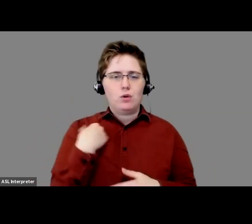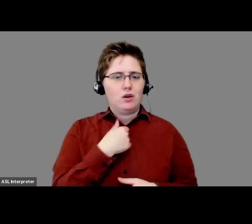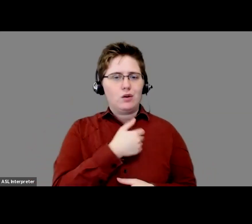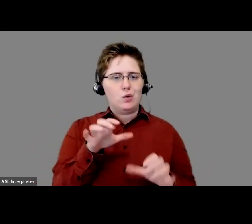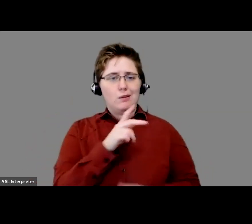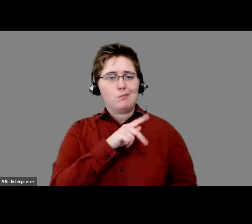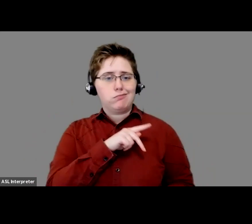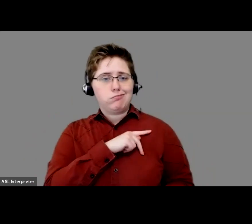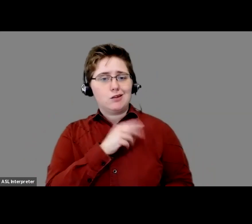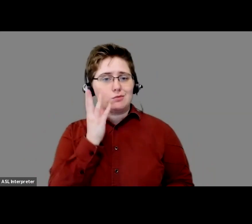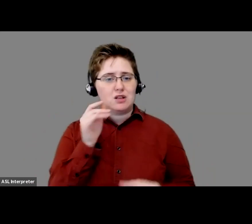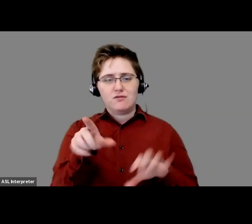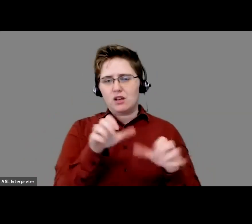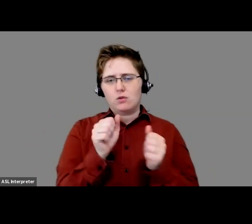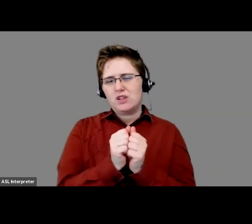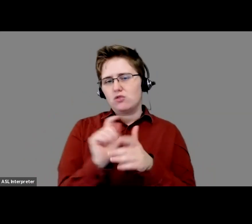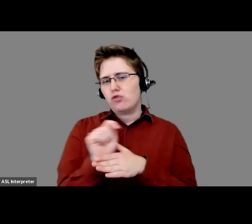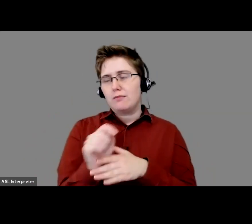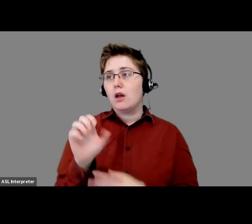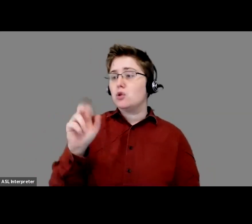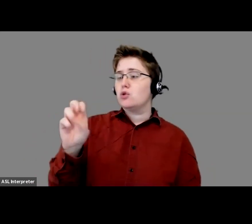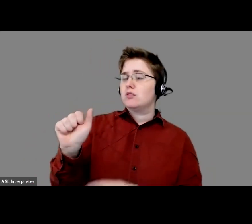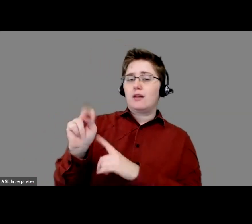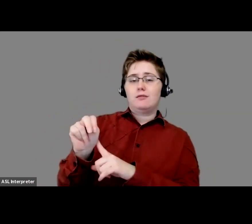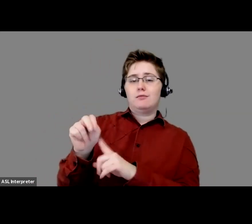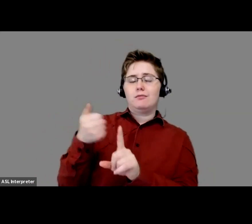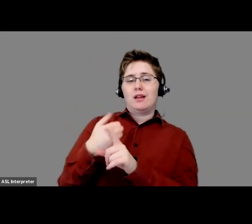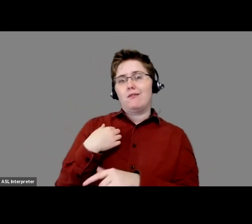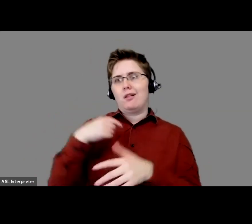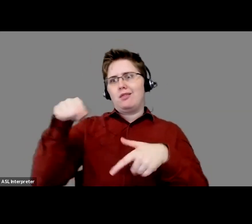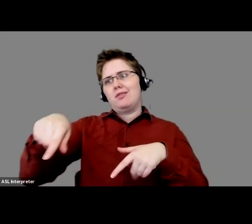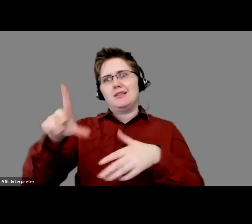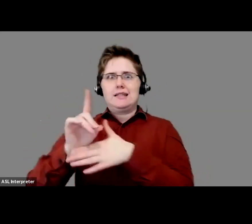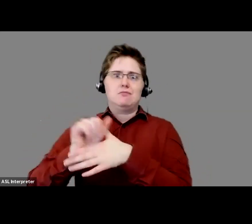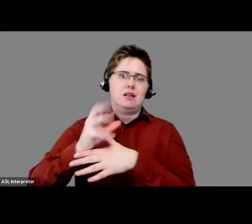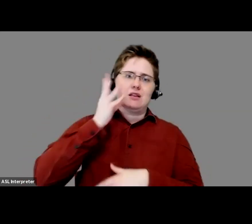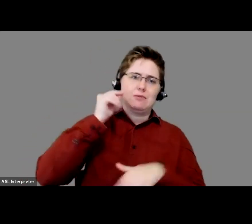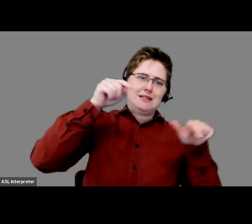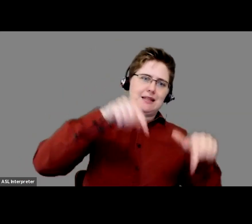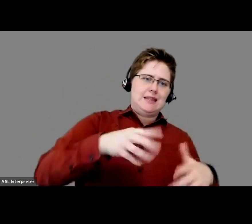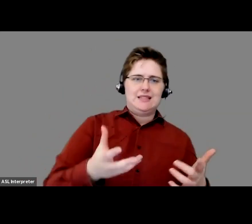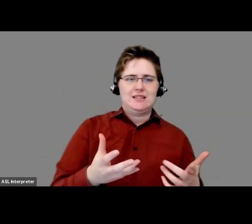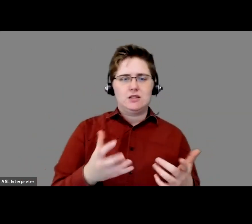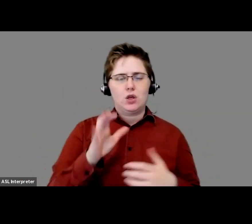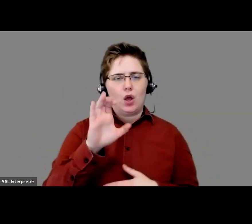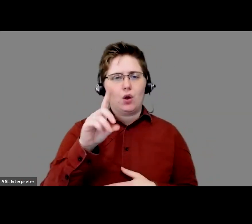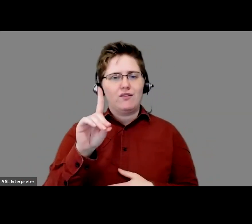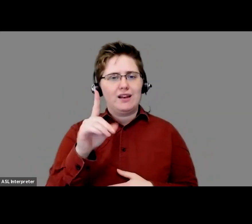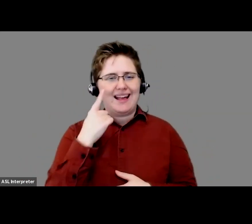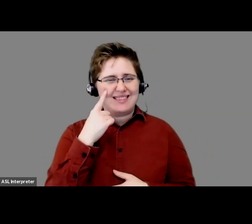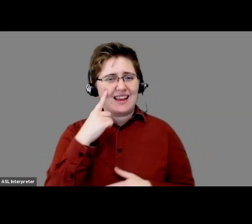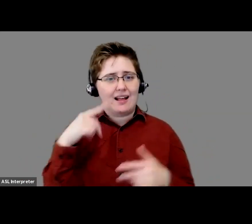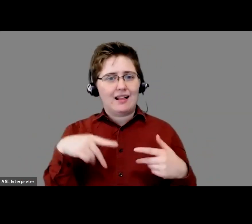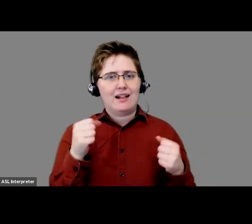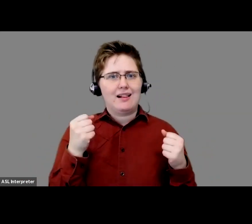right, that you might have done in training, Susan has XYZ disability and experiences this. COVID has, I think, allowed